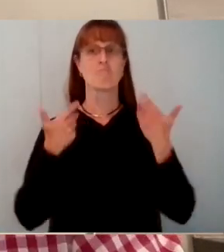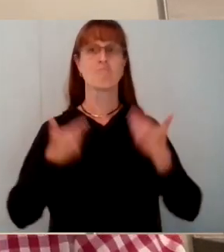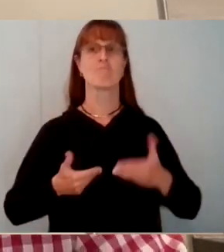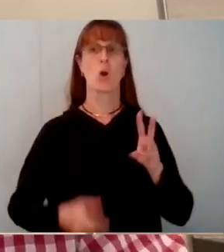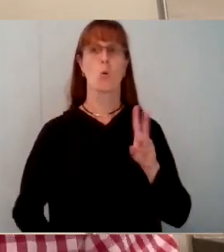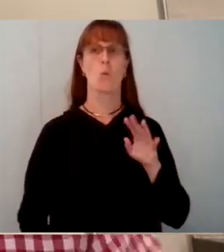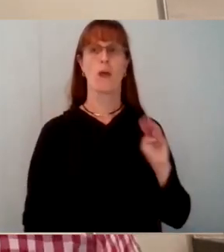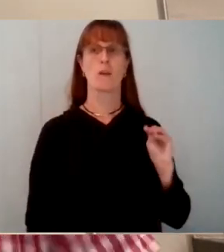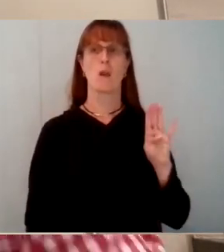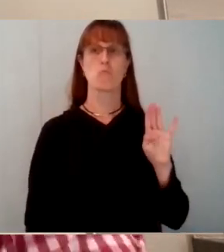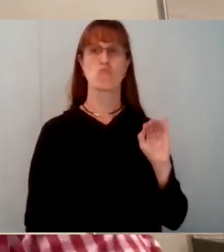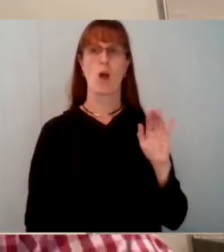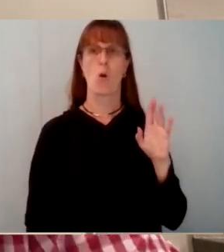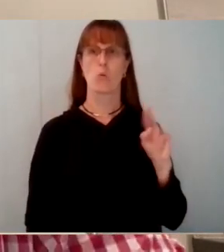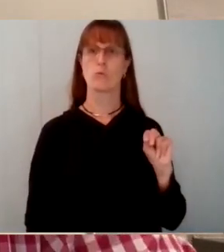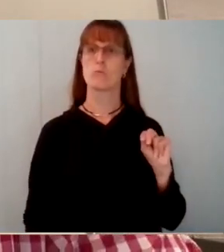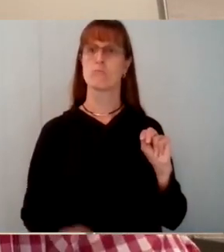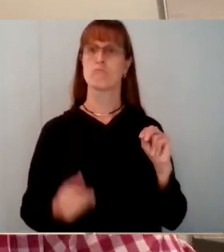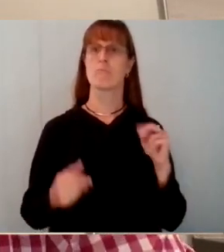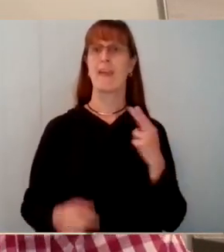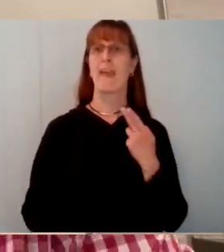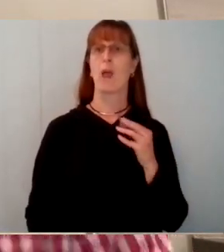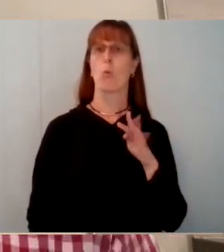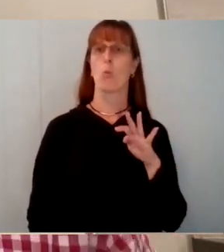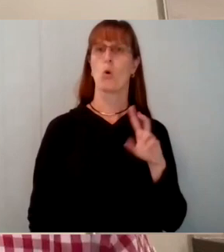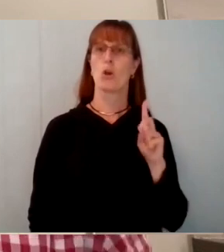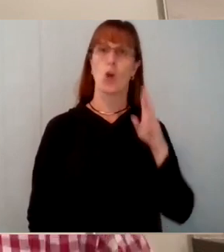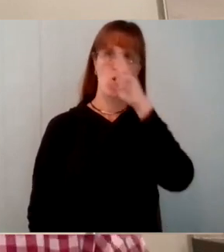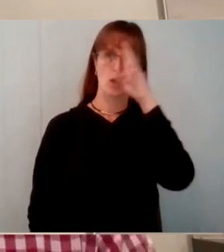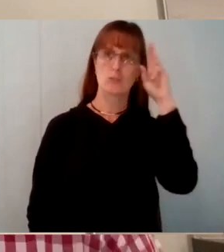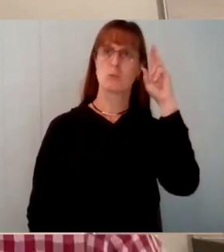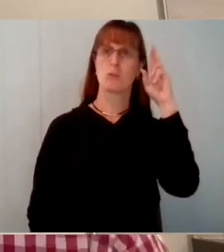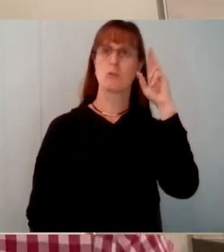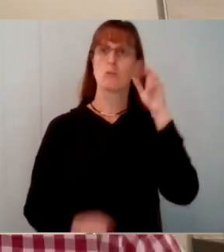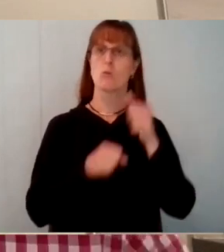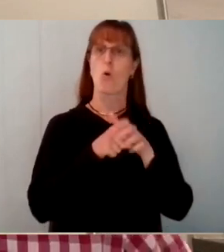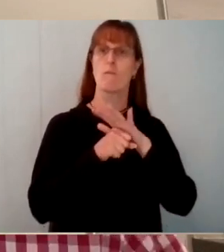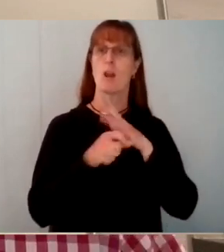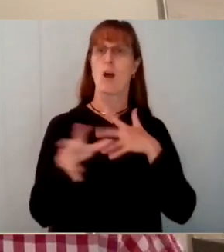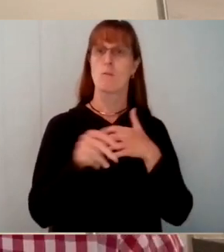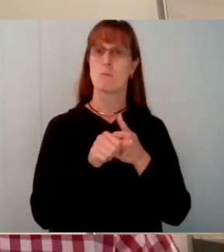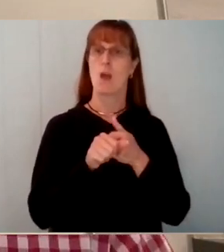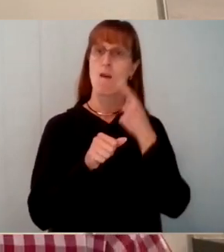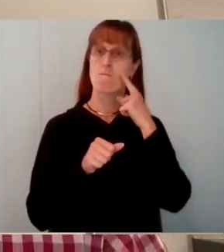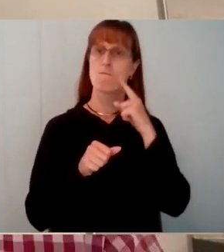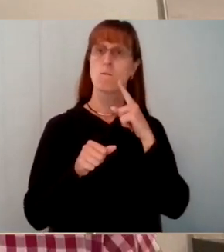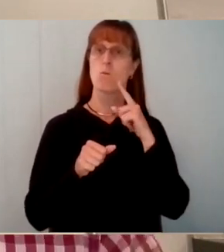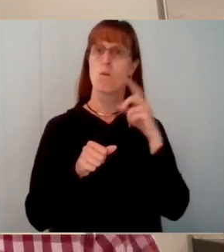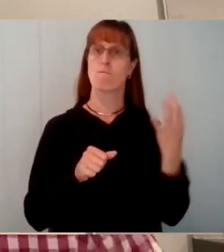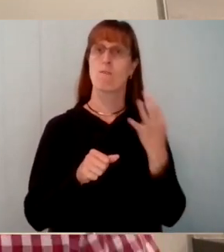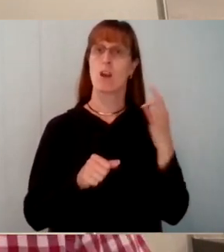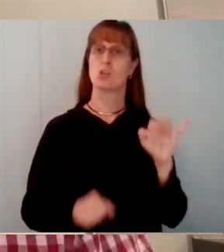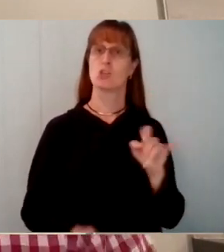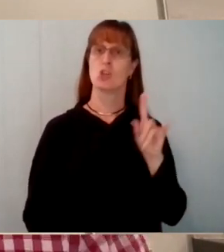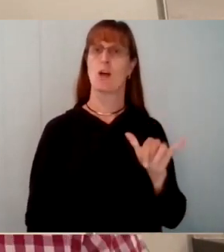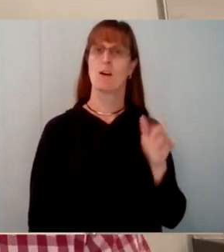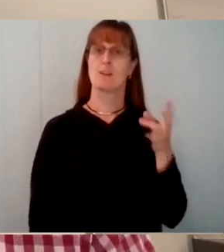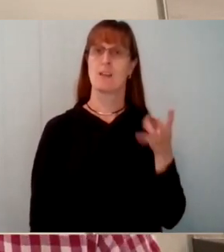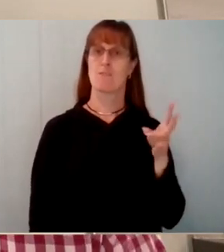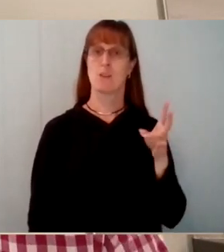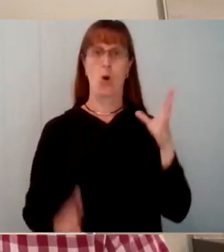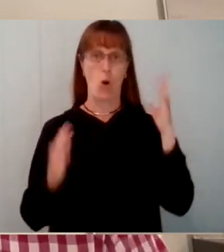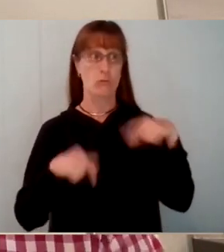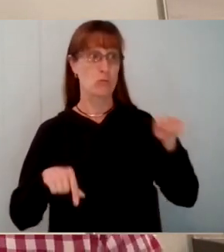Good afternoon, everyone. Wynn Brown here with Haywood Healthcare's COVID-19 update for the week ending Friday, July 17th. I